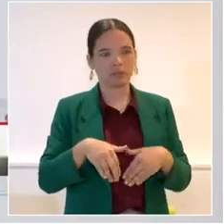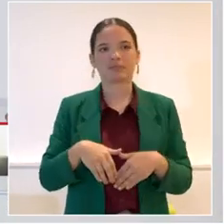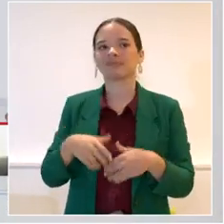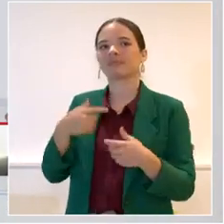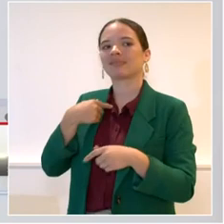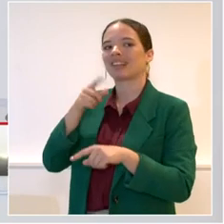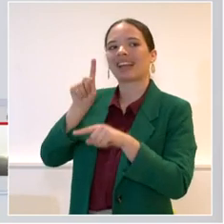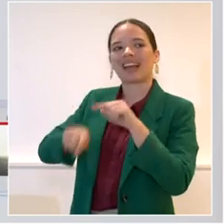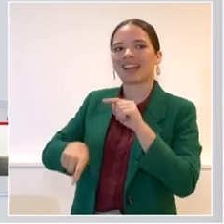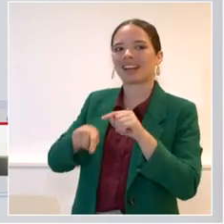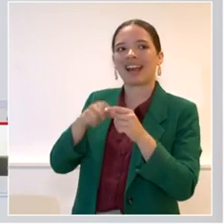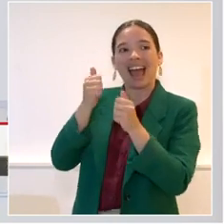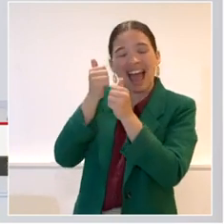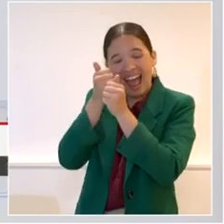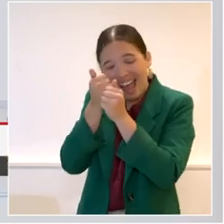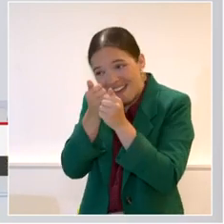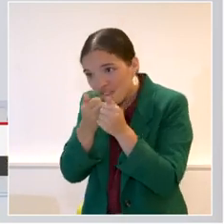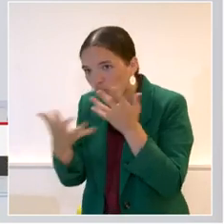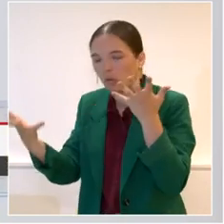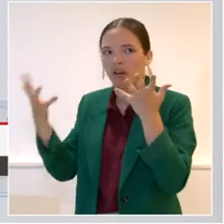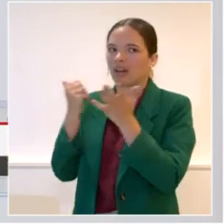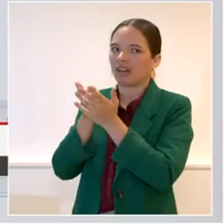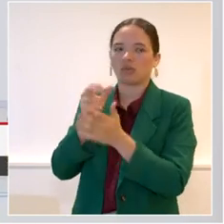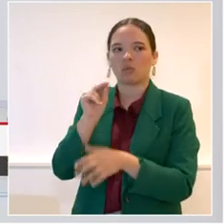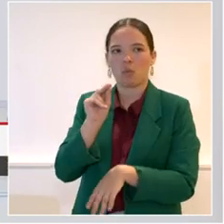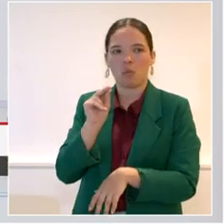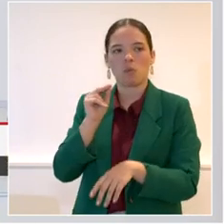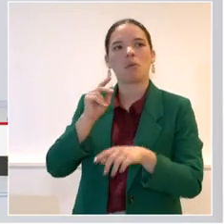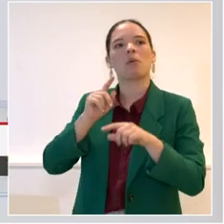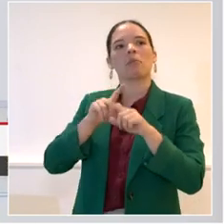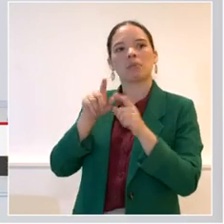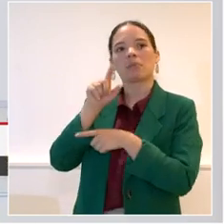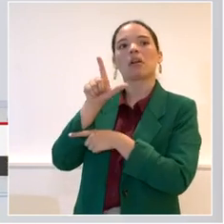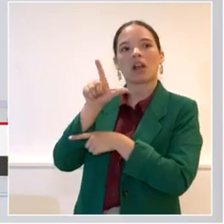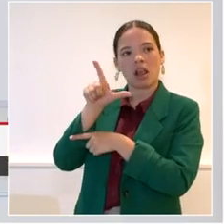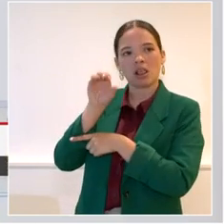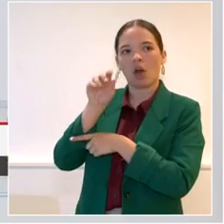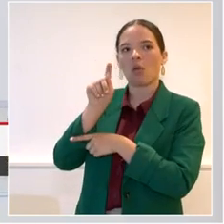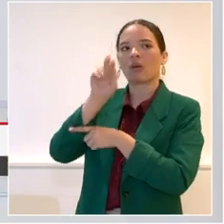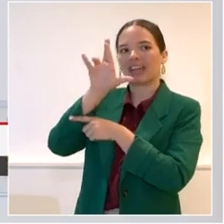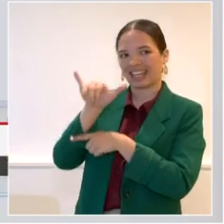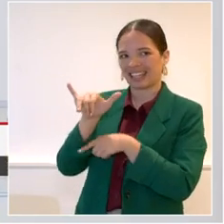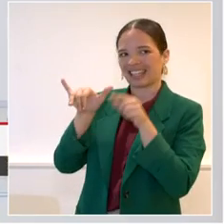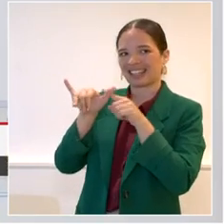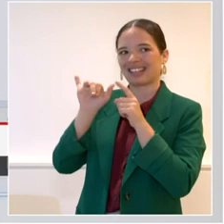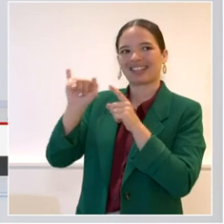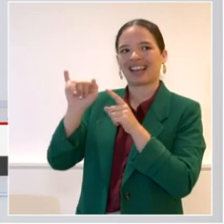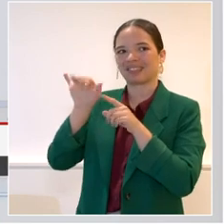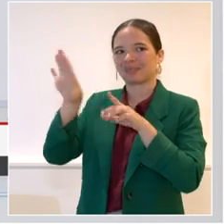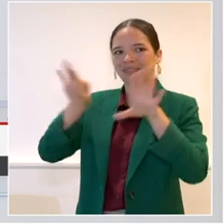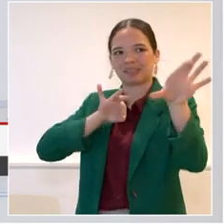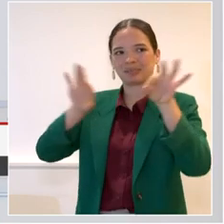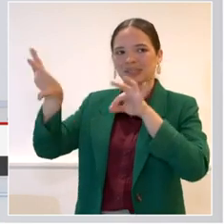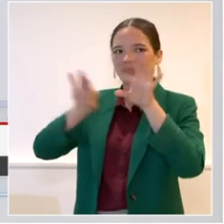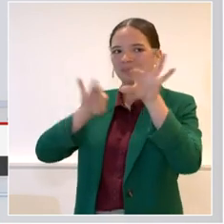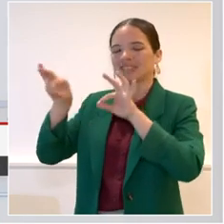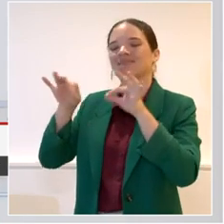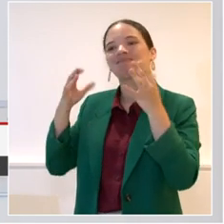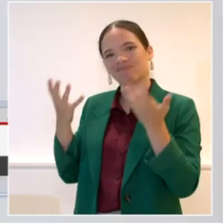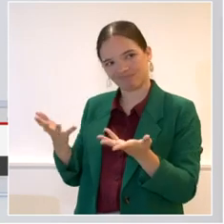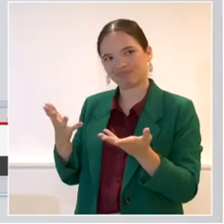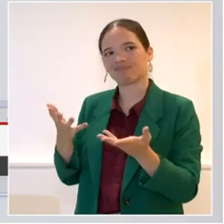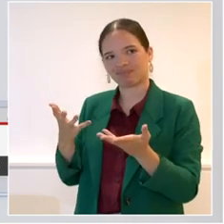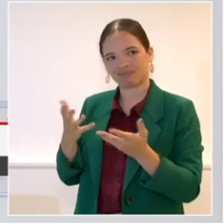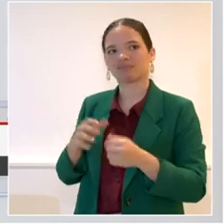we did this through a lottery process with families in our Family Rehousing Stabilization Program, our rapid rehousing for